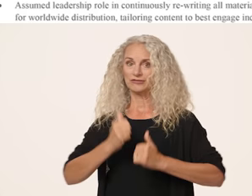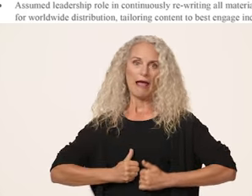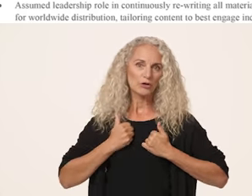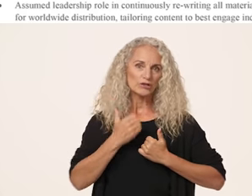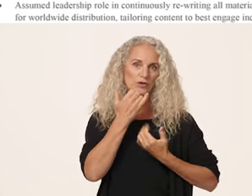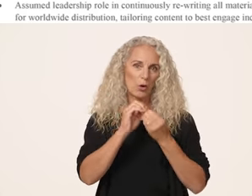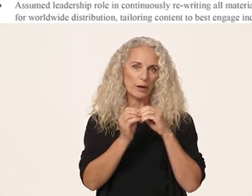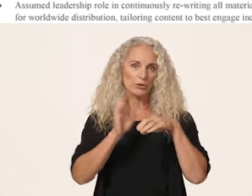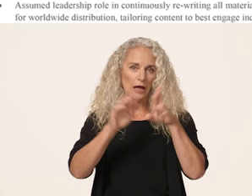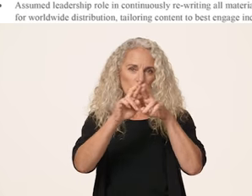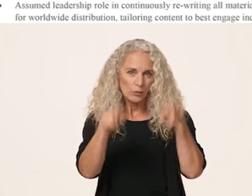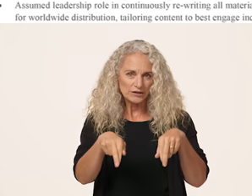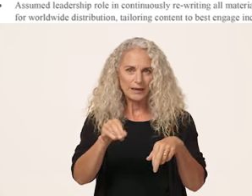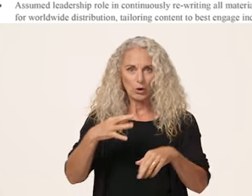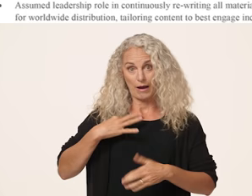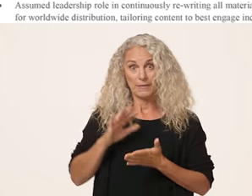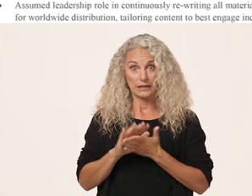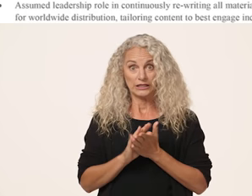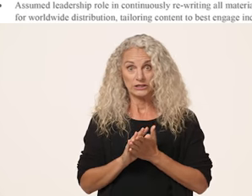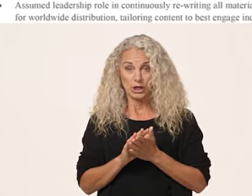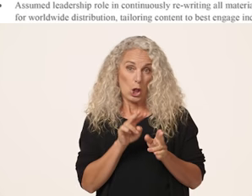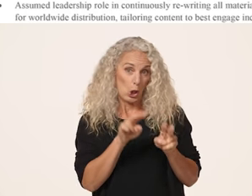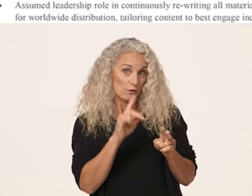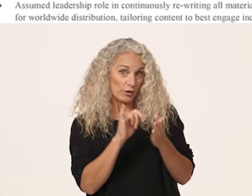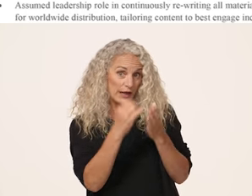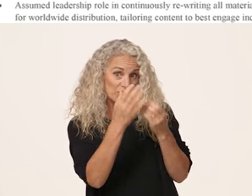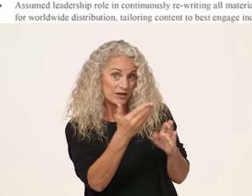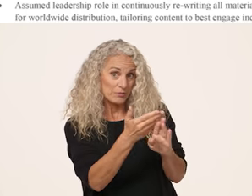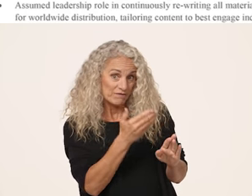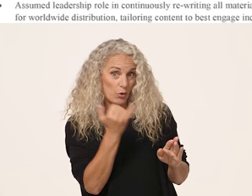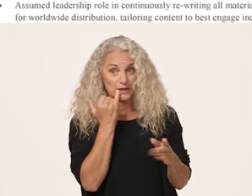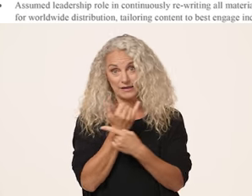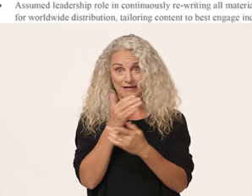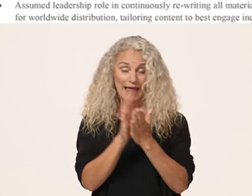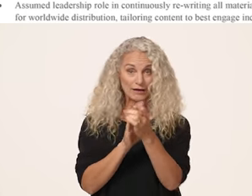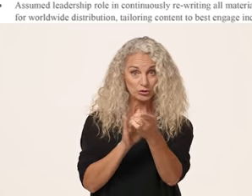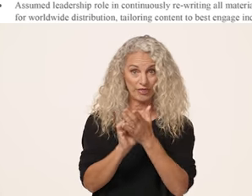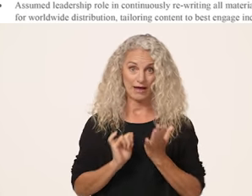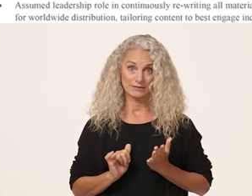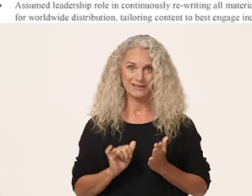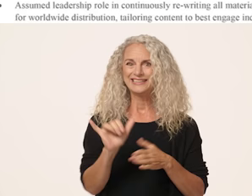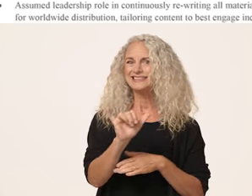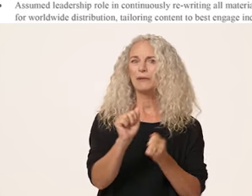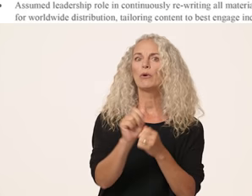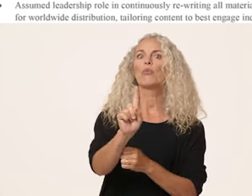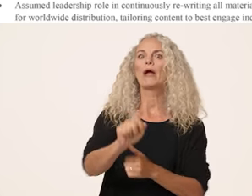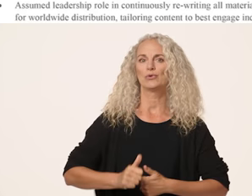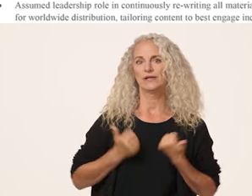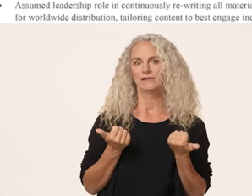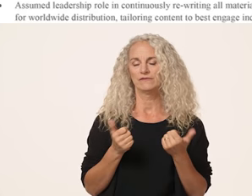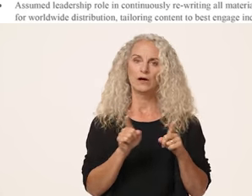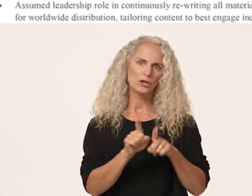addresses and phone numbers on your resume or application, look them up in advance in case you're asked for them. Same with places you've lived.